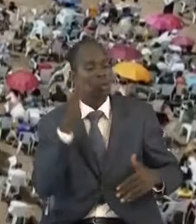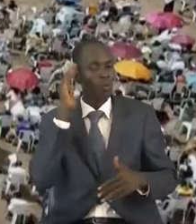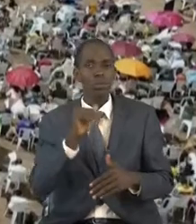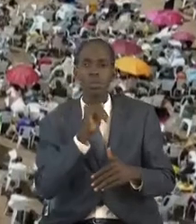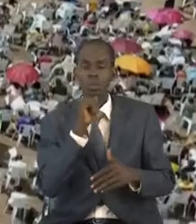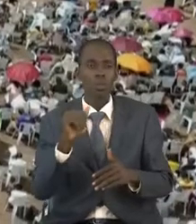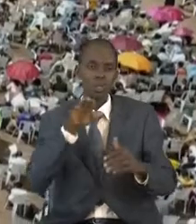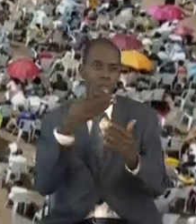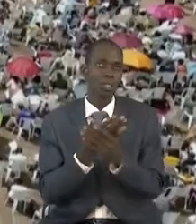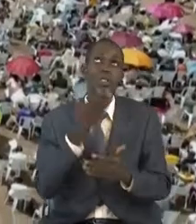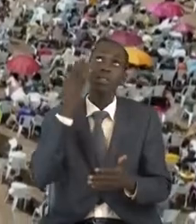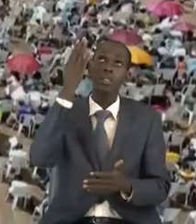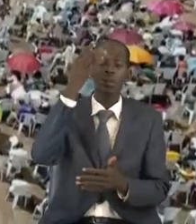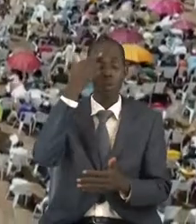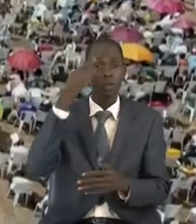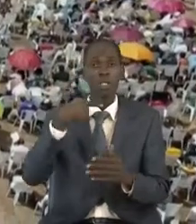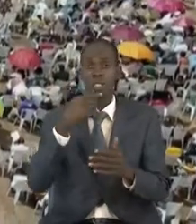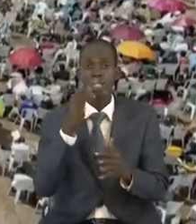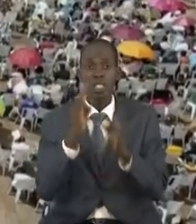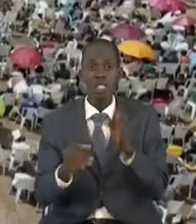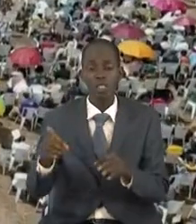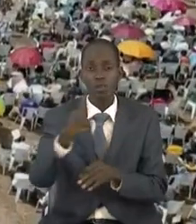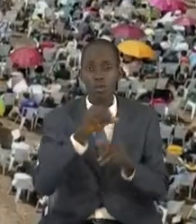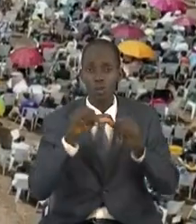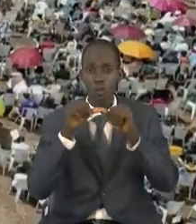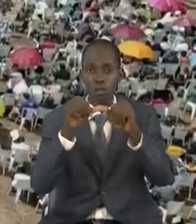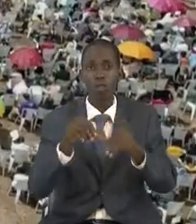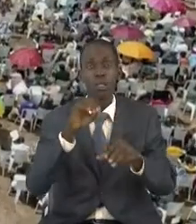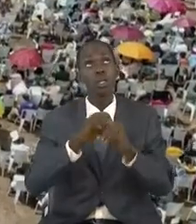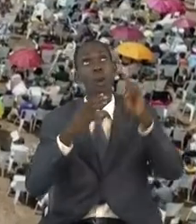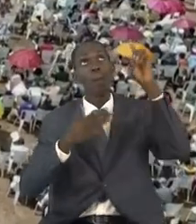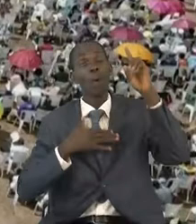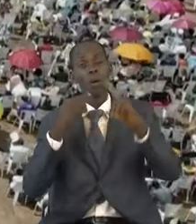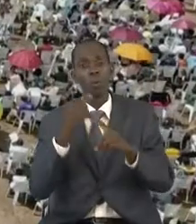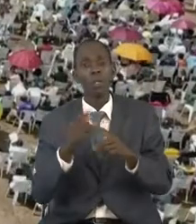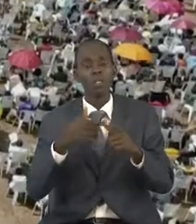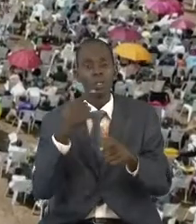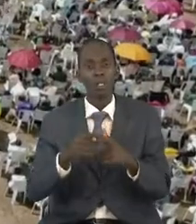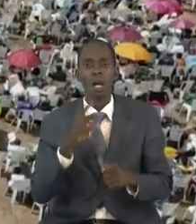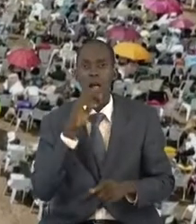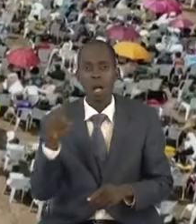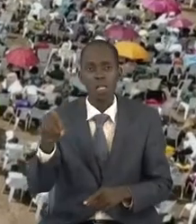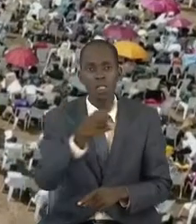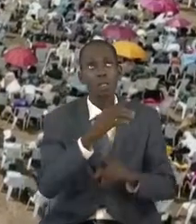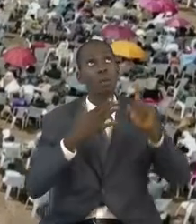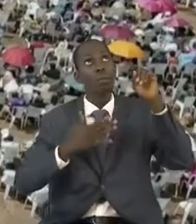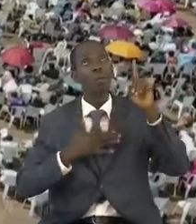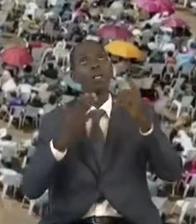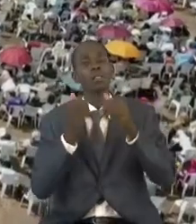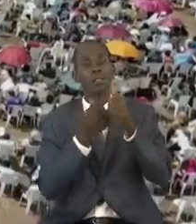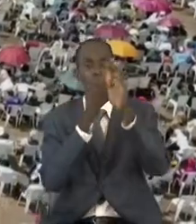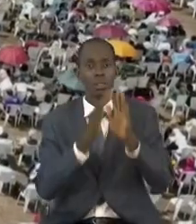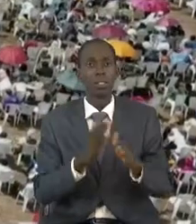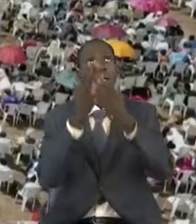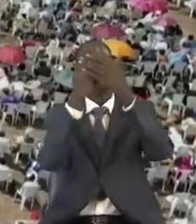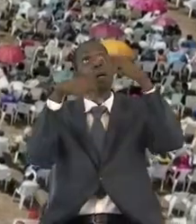ye continue in my word, then are ye my disciples indeed. Heaven and earth shall pass away,